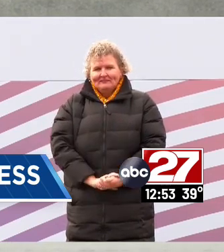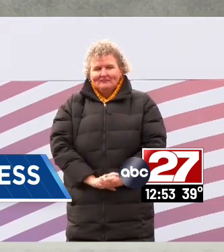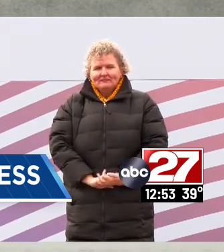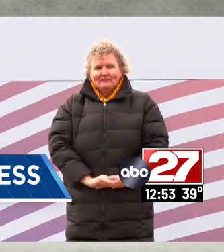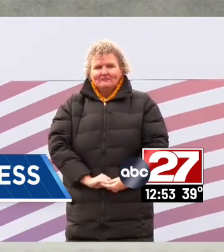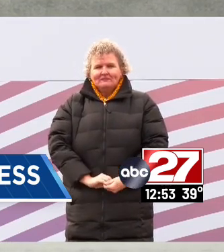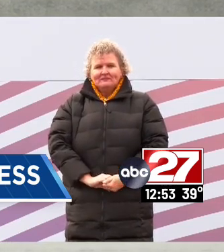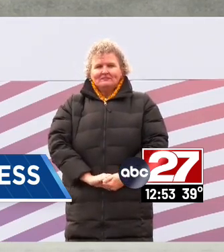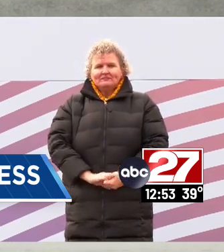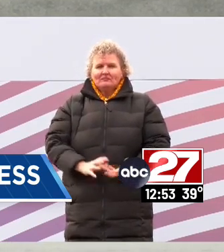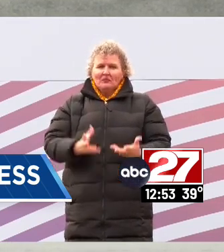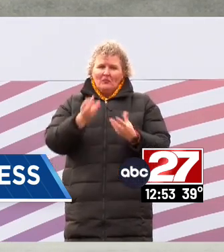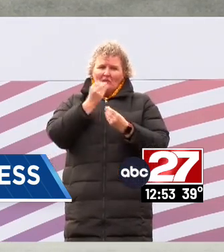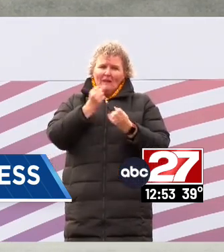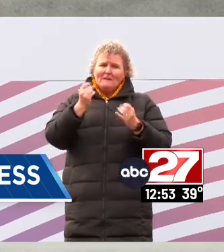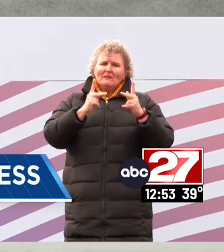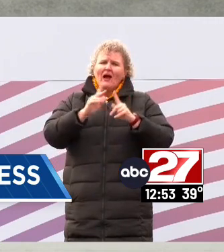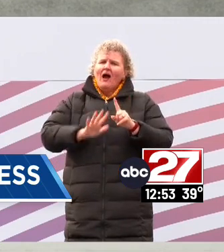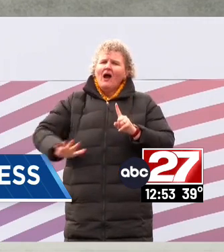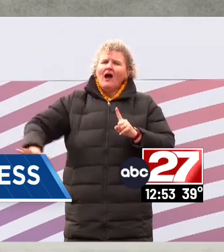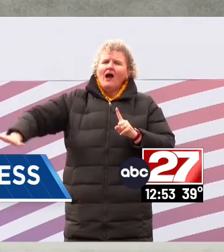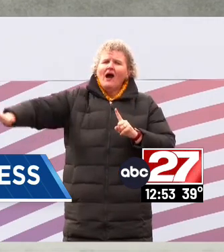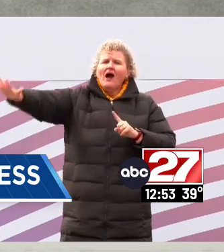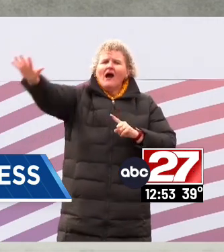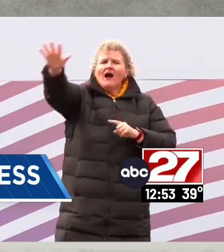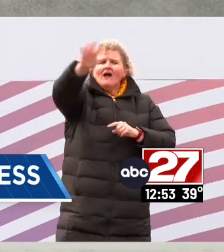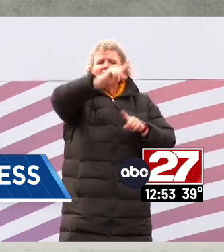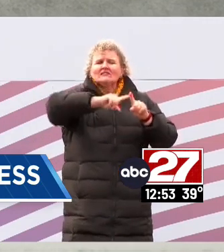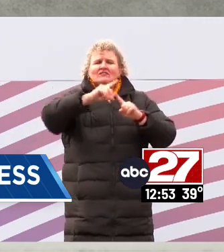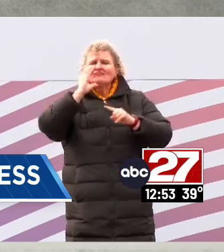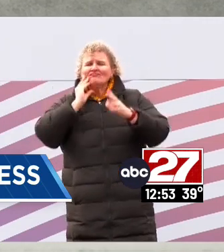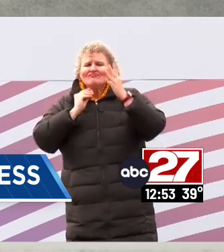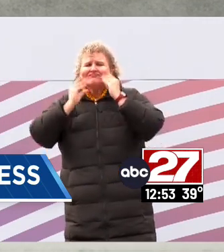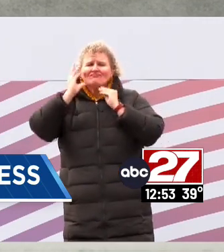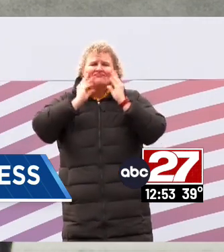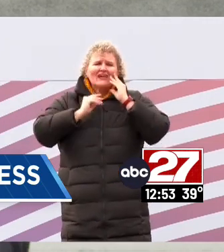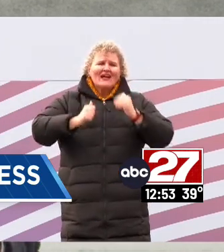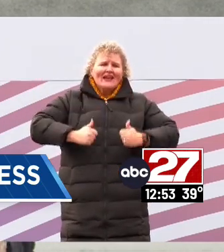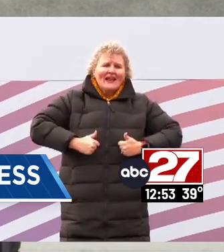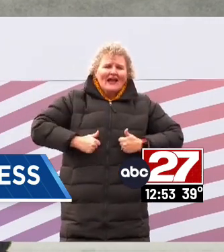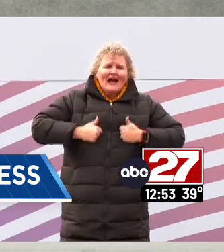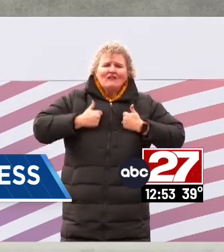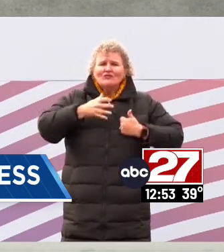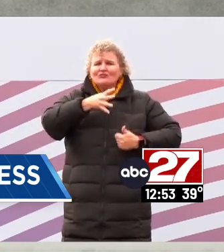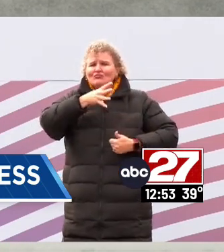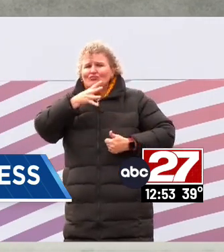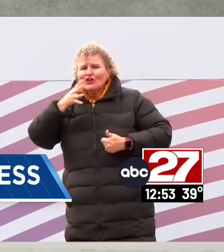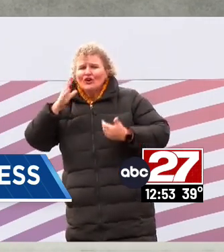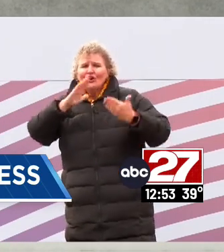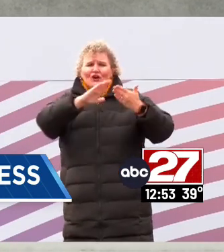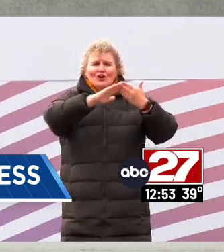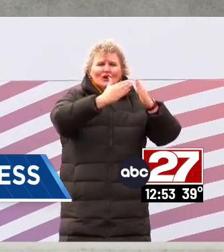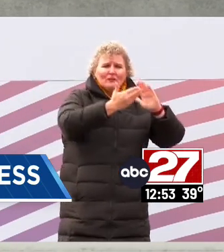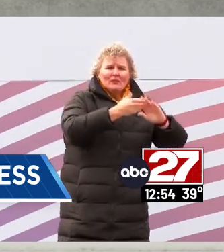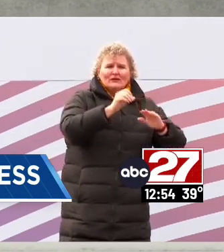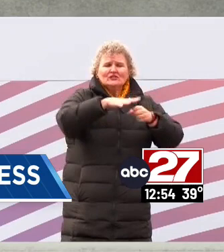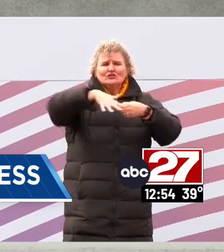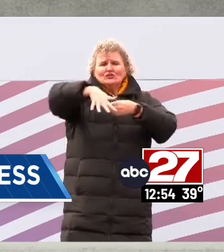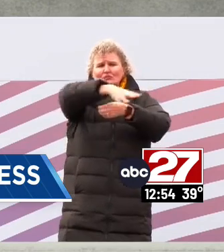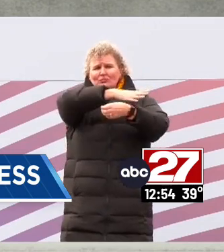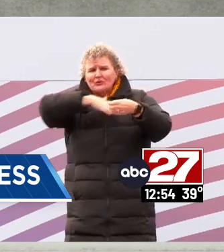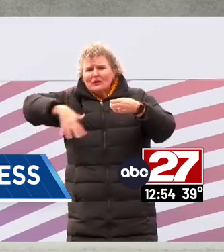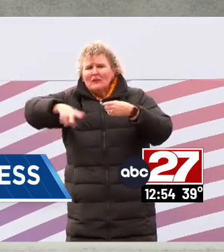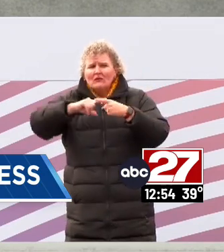It was people from all different walks of life, from rural, urban, and suburban communities, united to tell me what